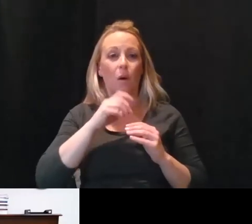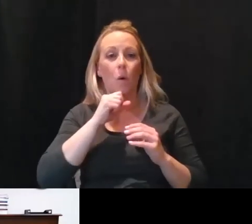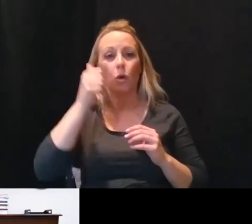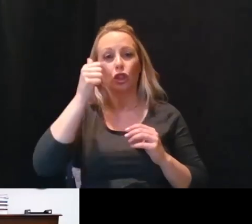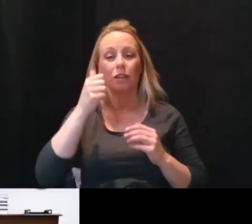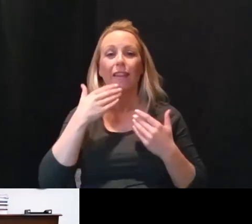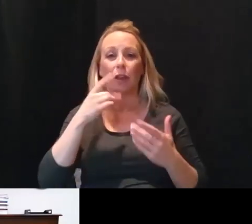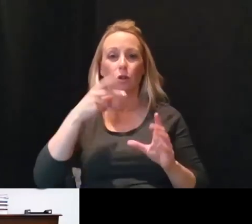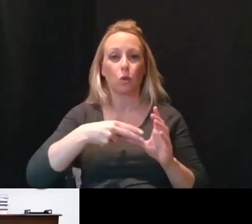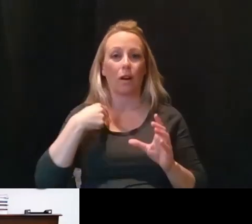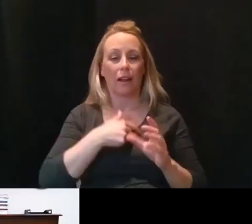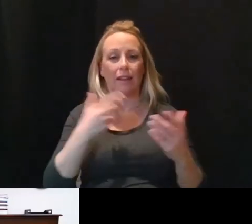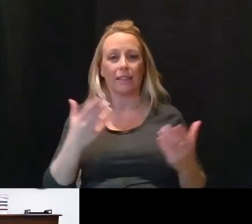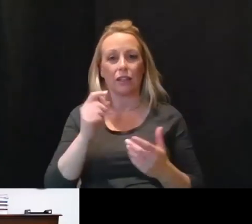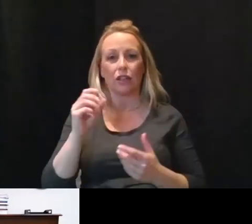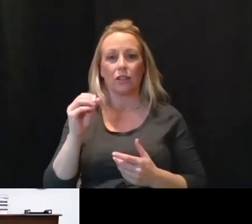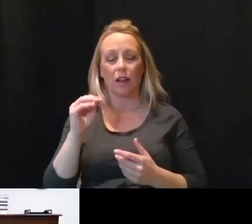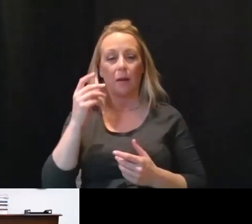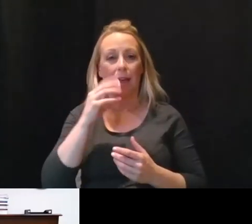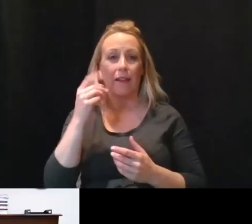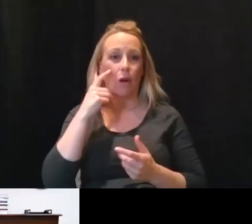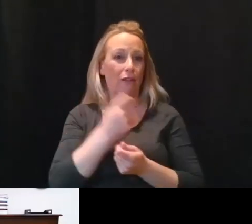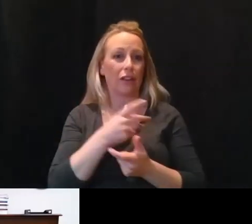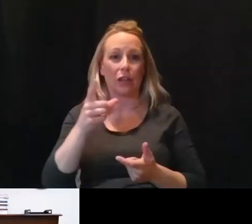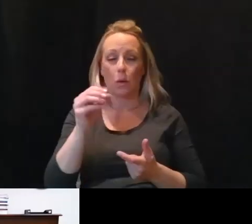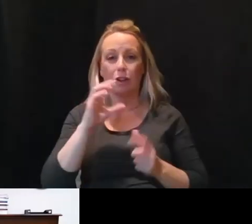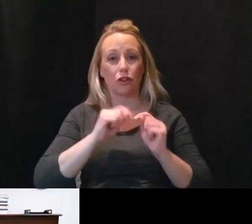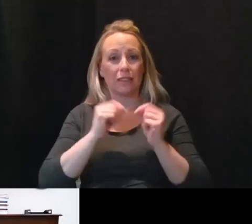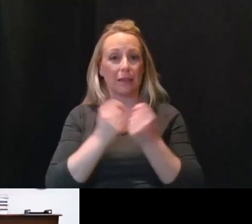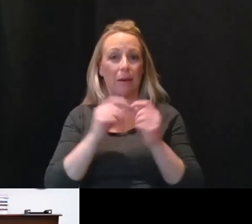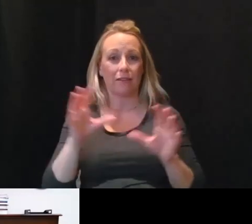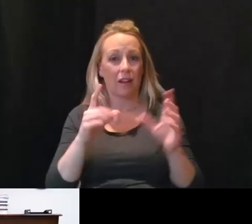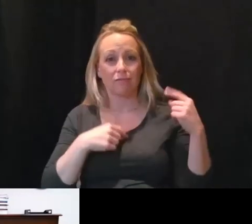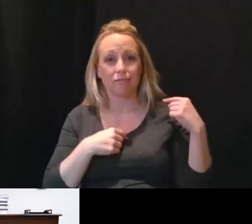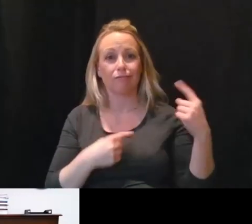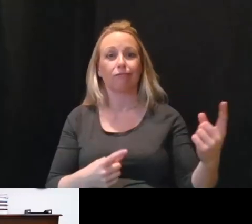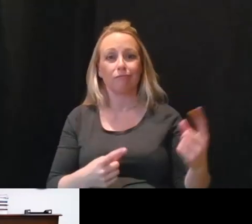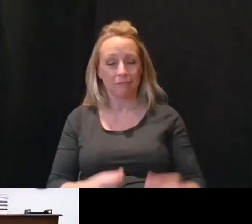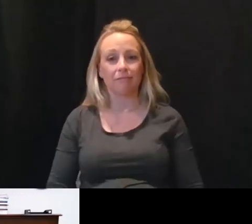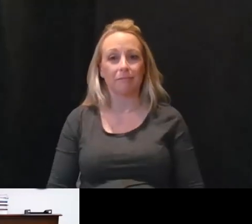joining us here, Tom, and for everything you and your team have done to help us through this pandemic.